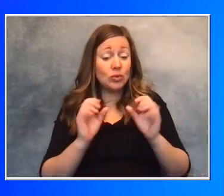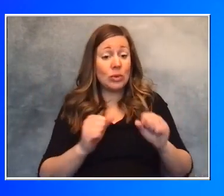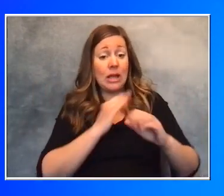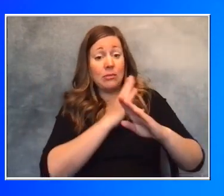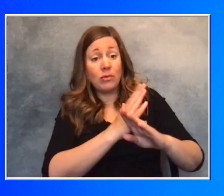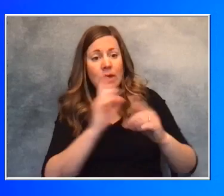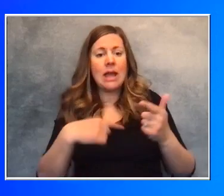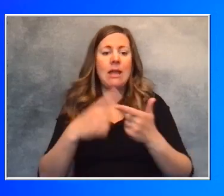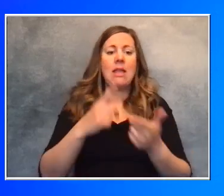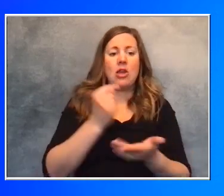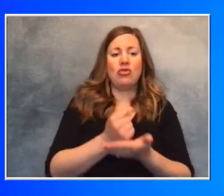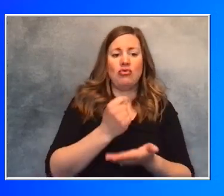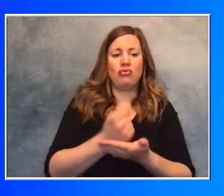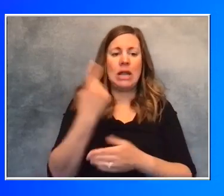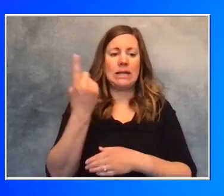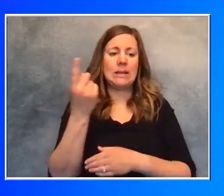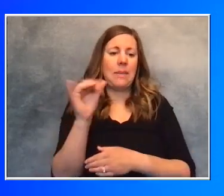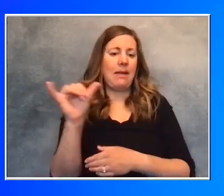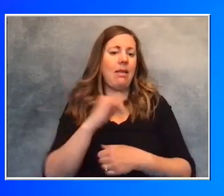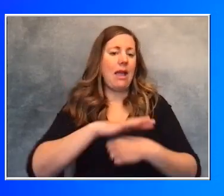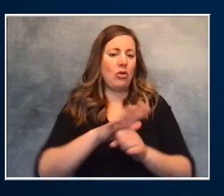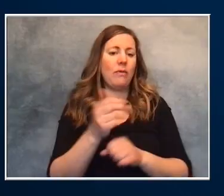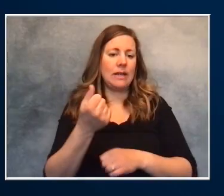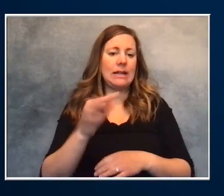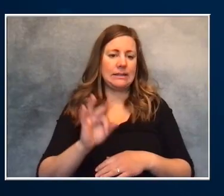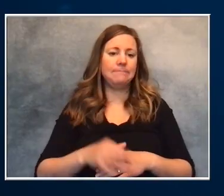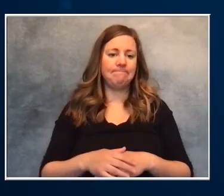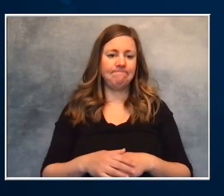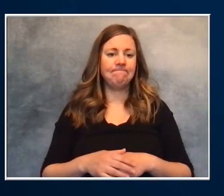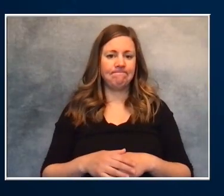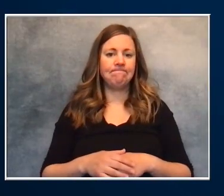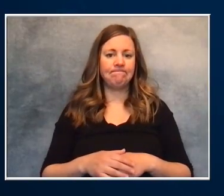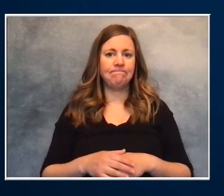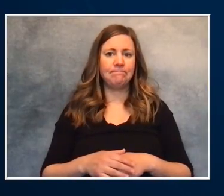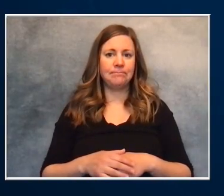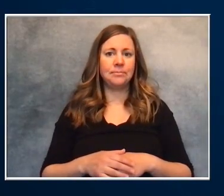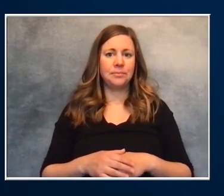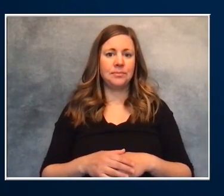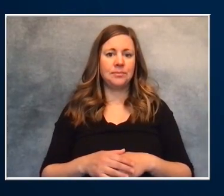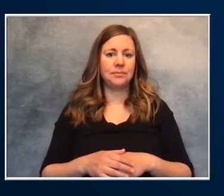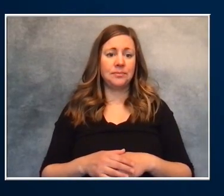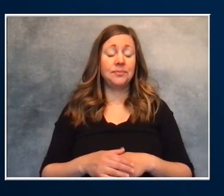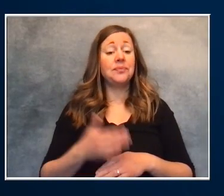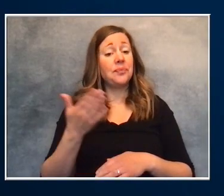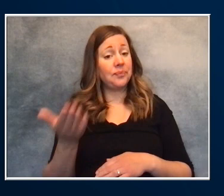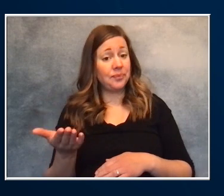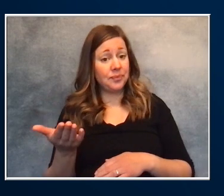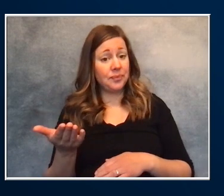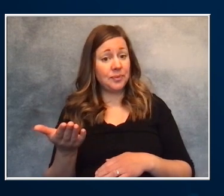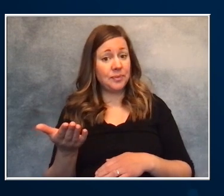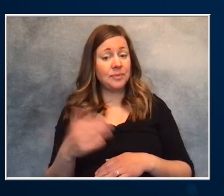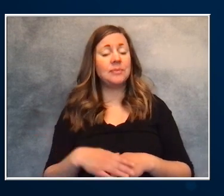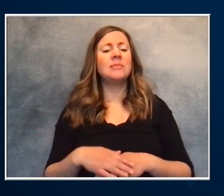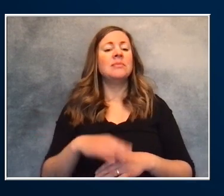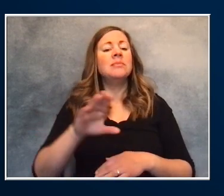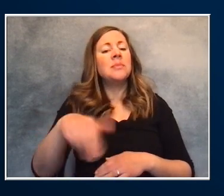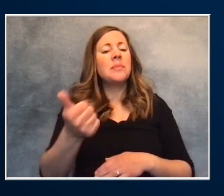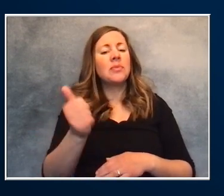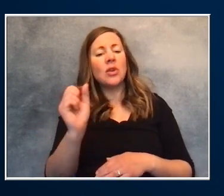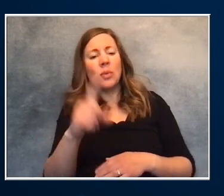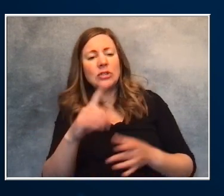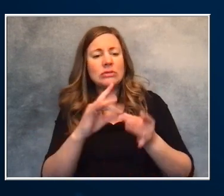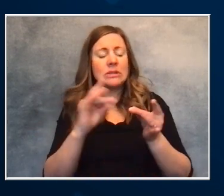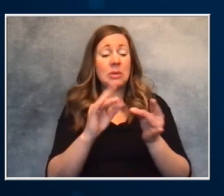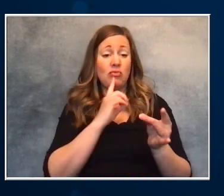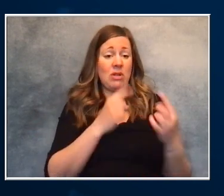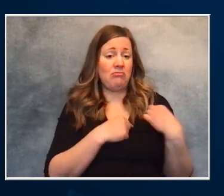treat something like COVID-19. Jess. Admiral, Lon has a question and comment. It's been 3